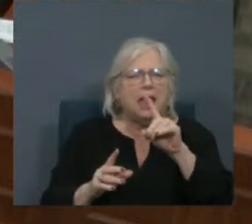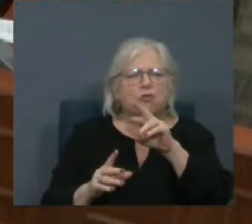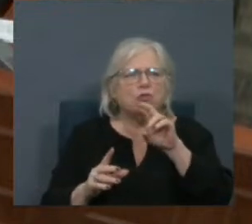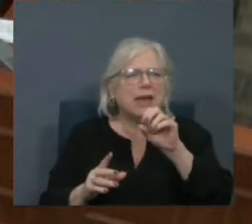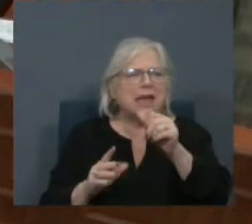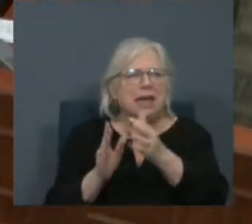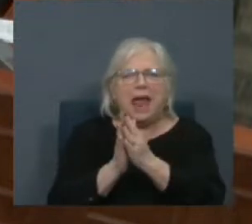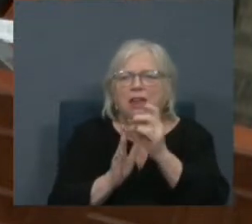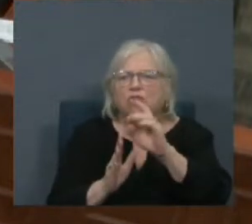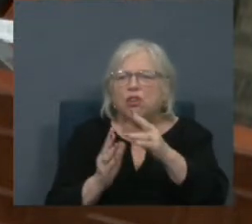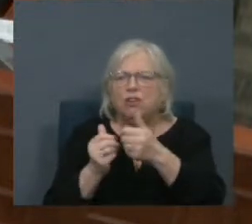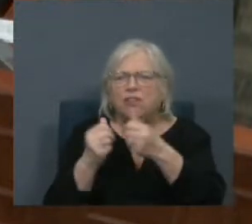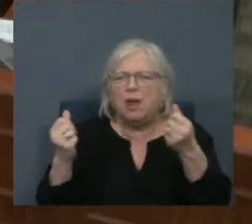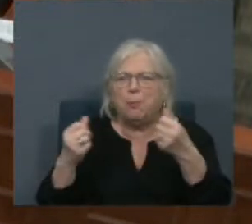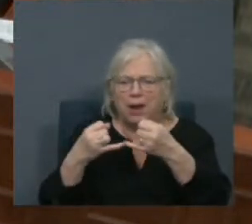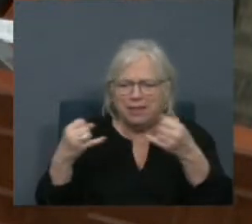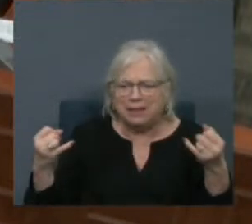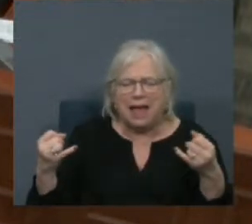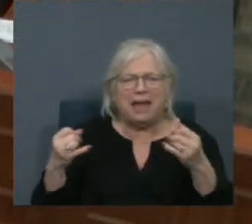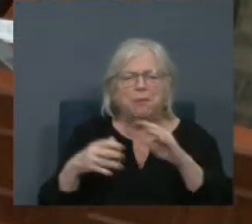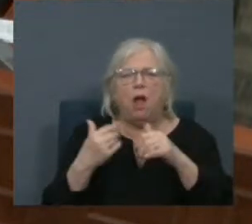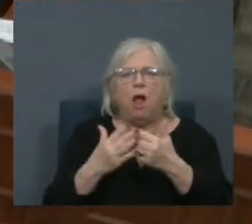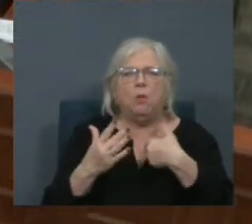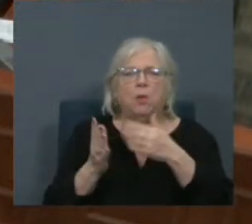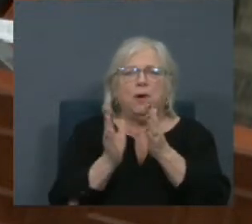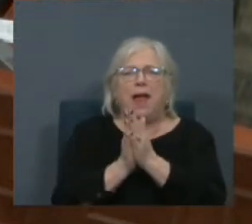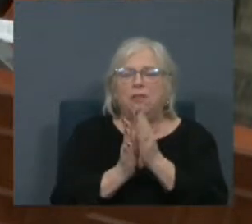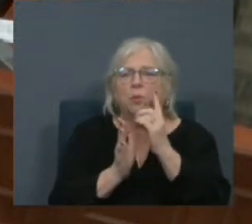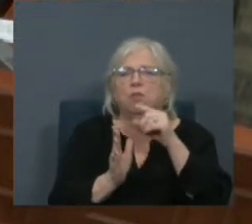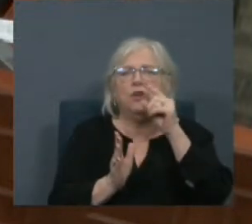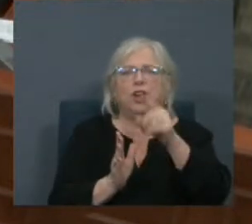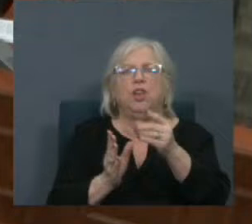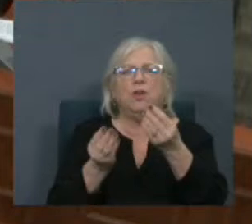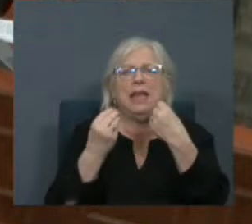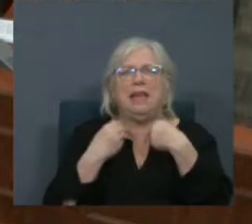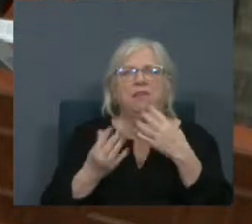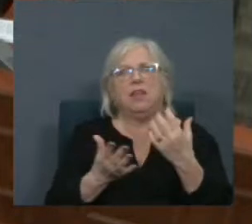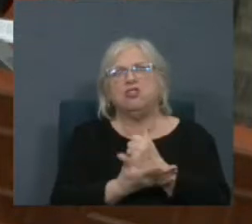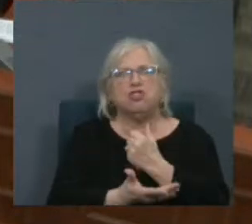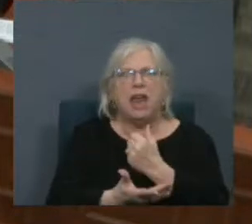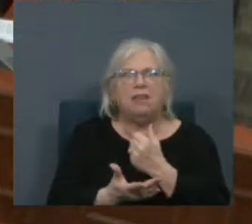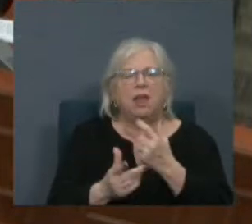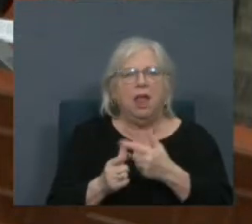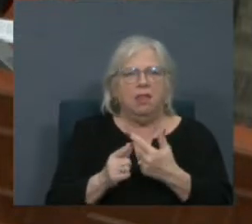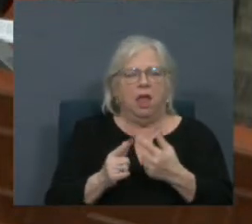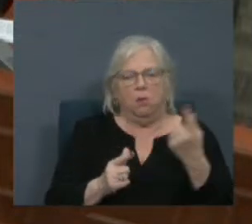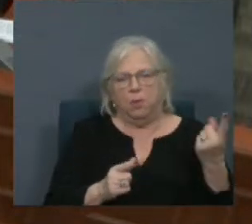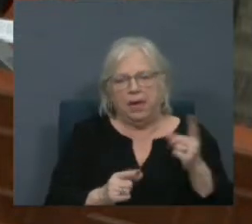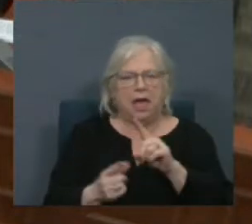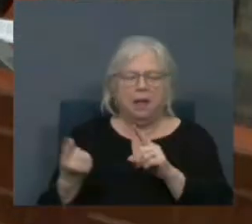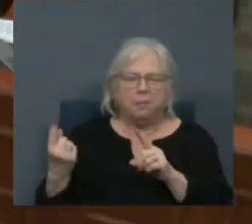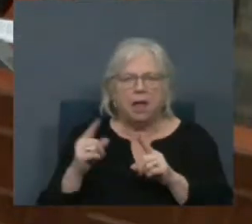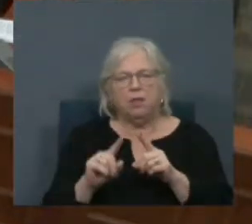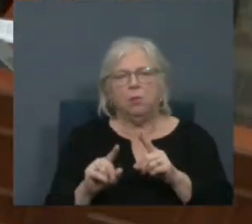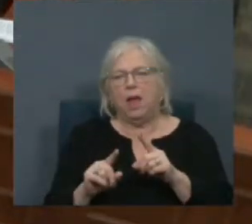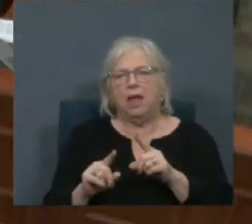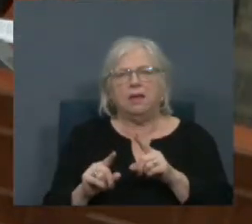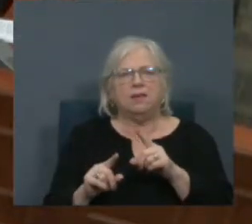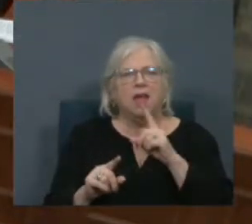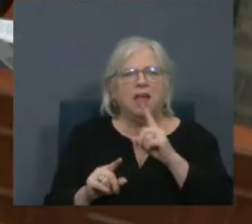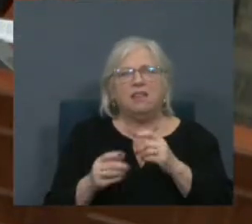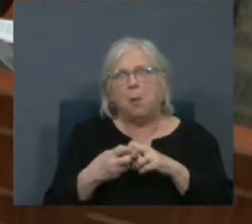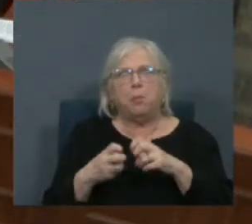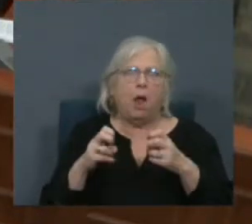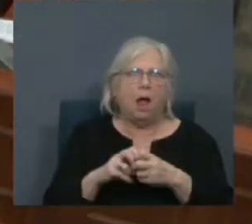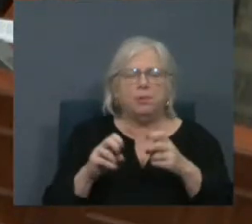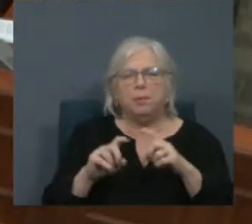asked her, separate the line item. All we were asking for you was to give us a chance. And then when we come other ways, it's a